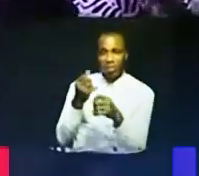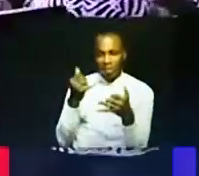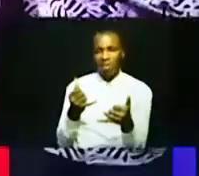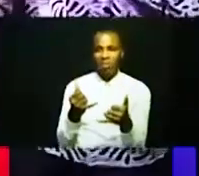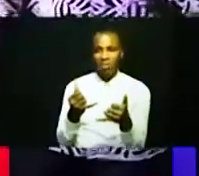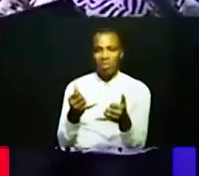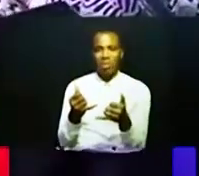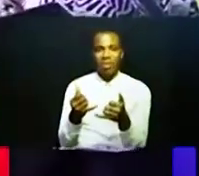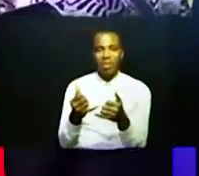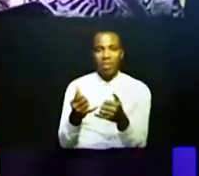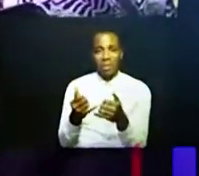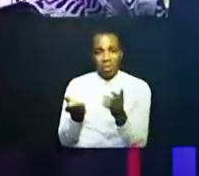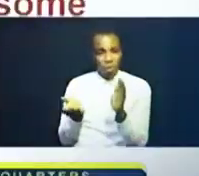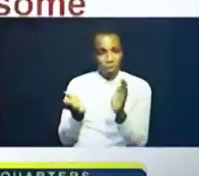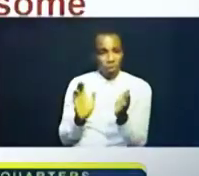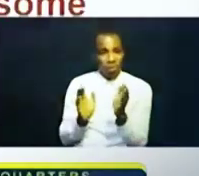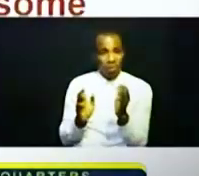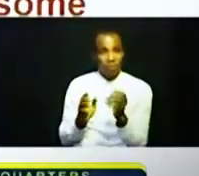Now,